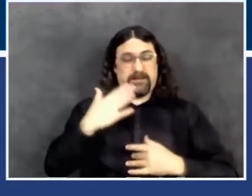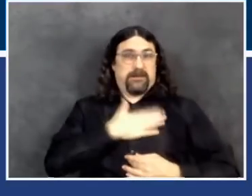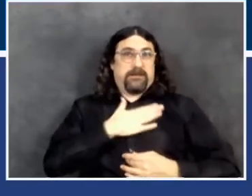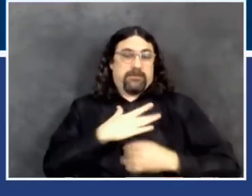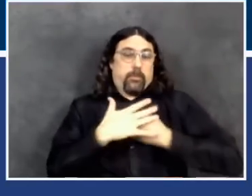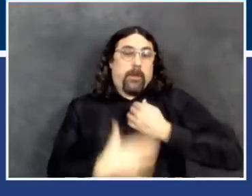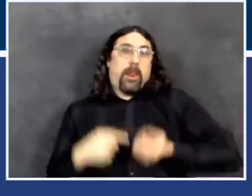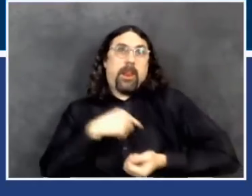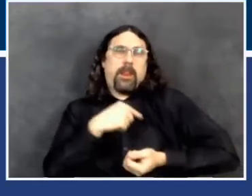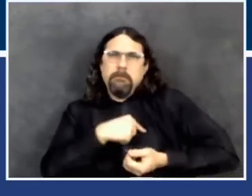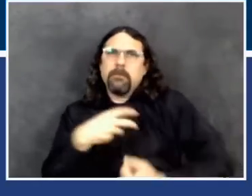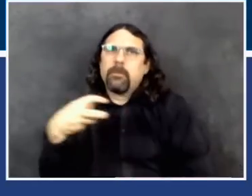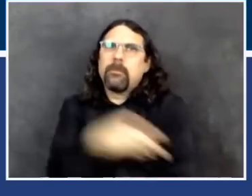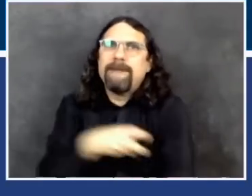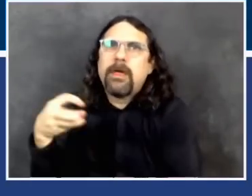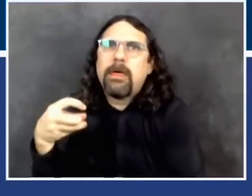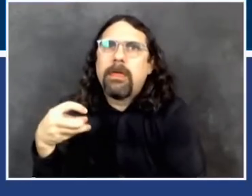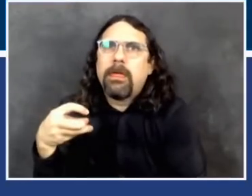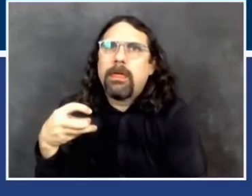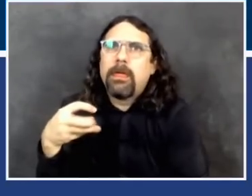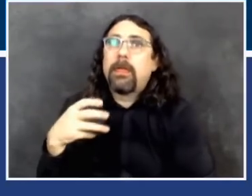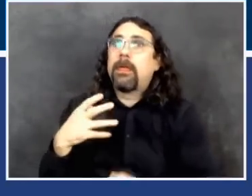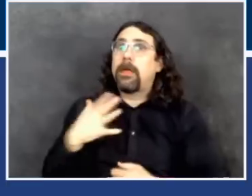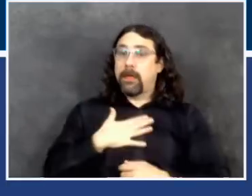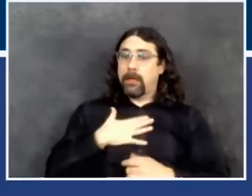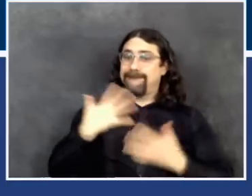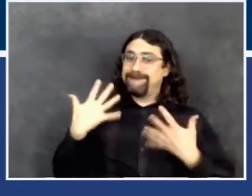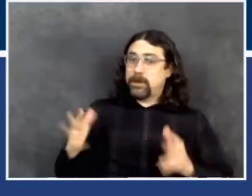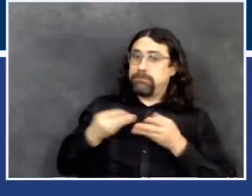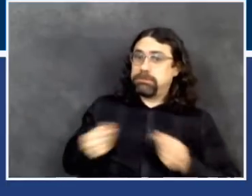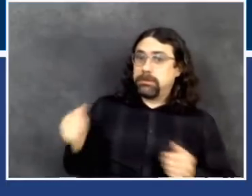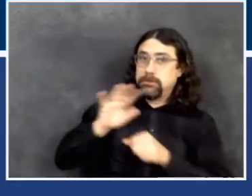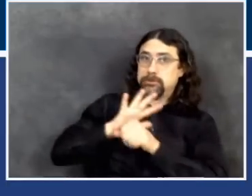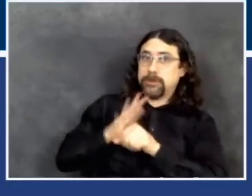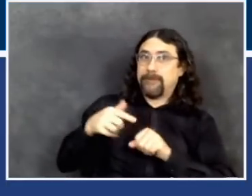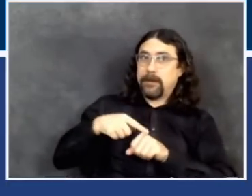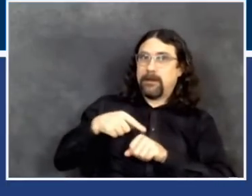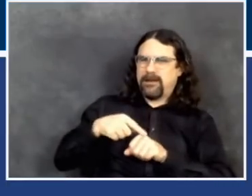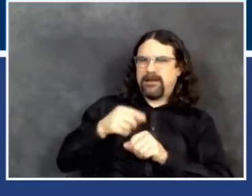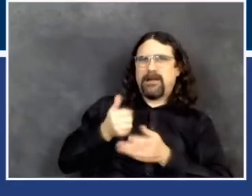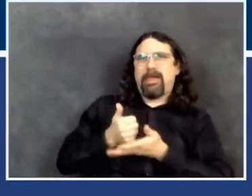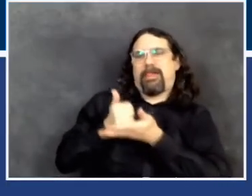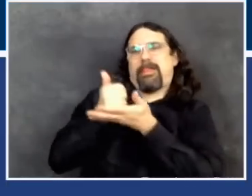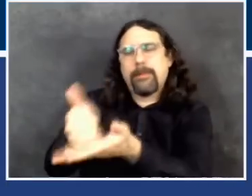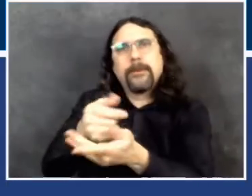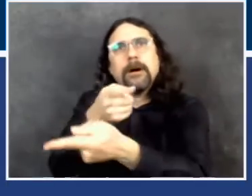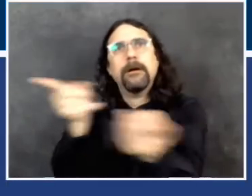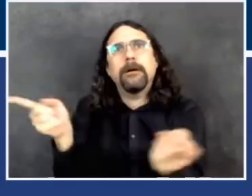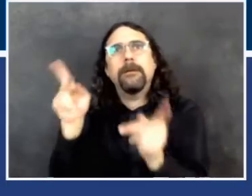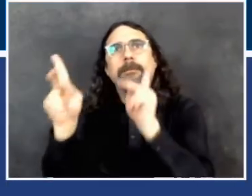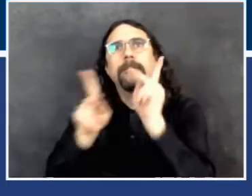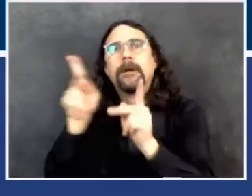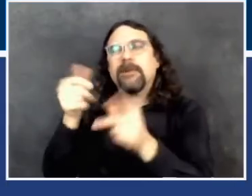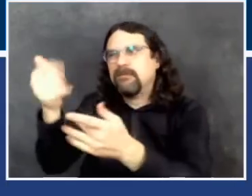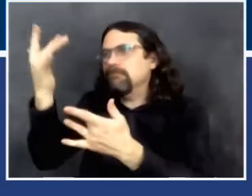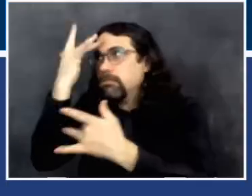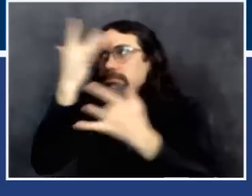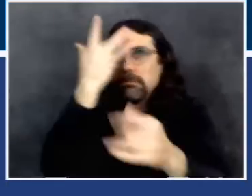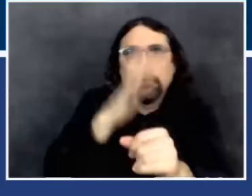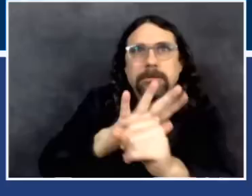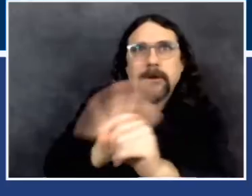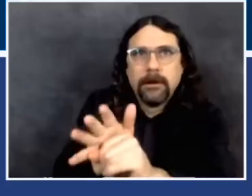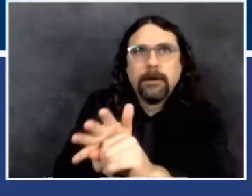with patients currently undergoing treatment, and we're seeing promising results so far. The New York Blood